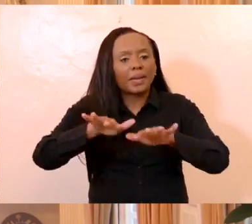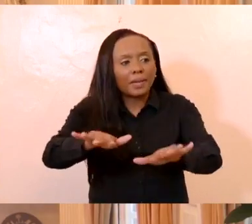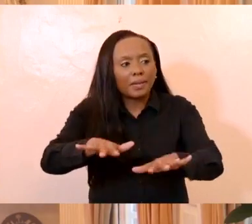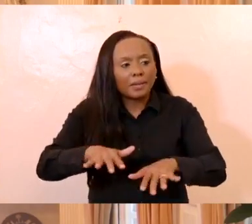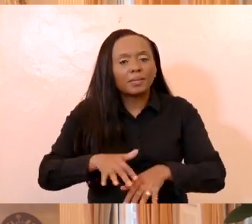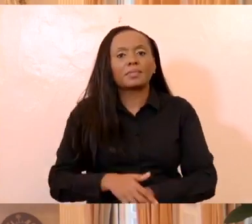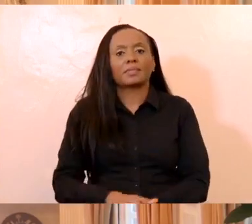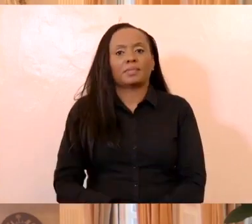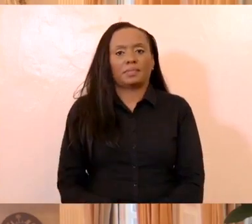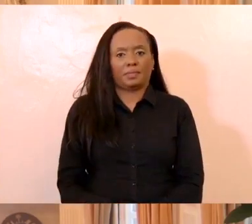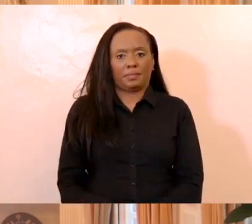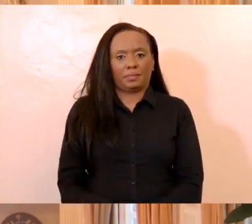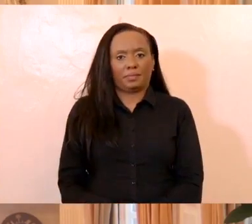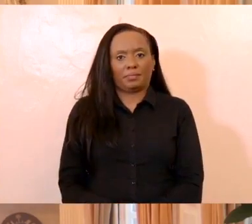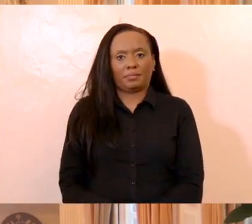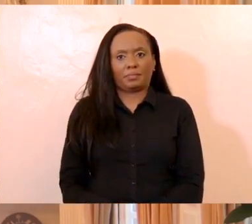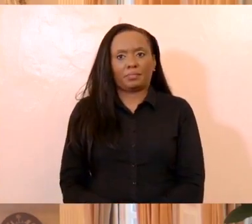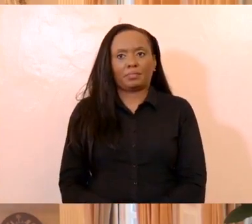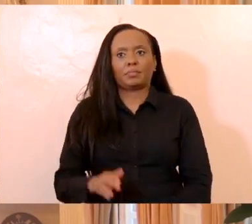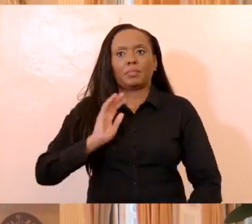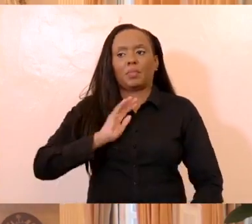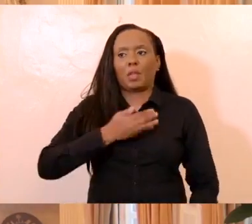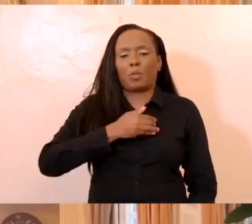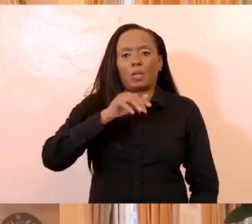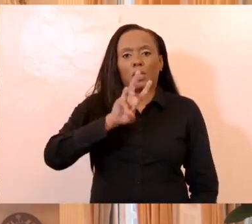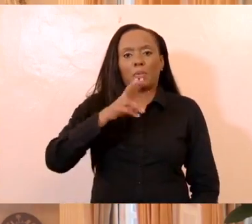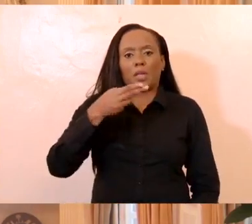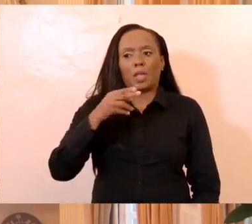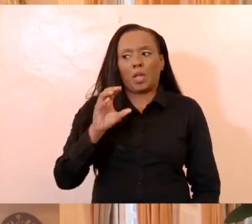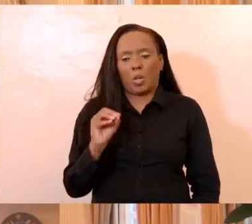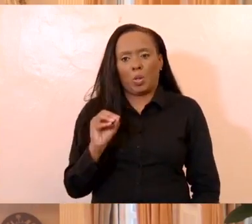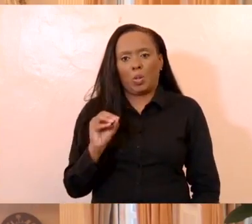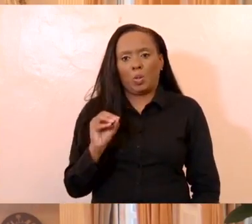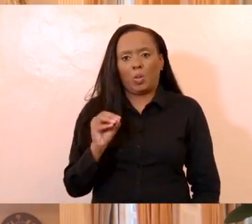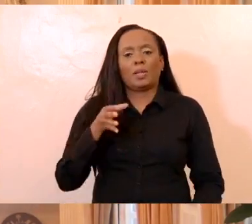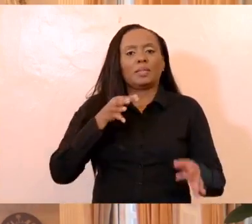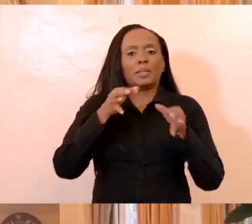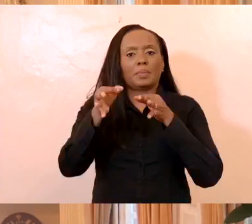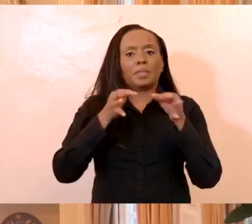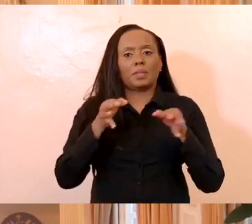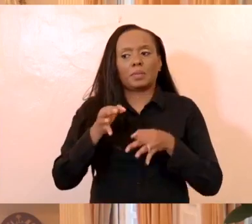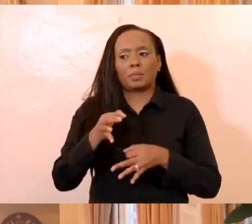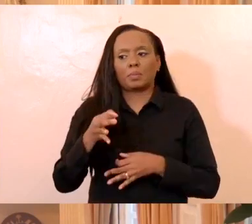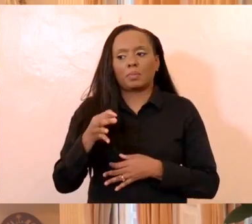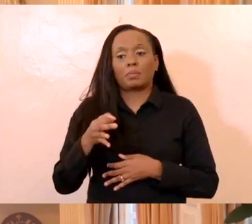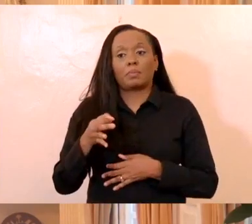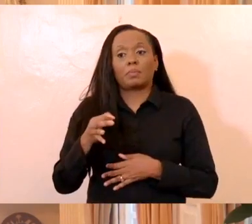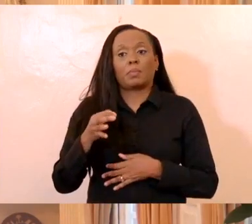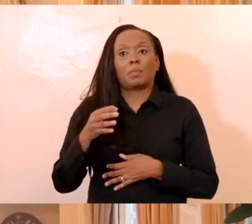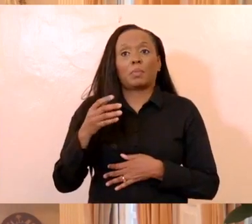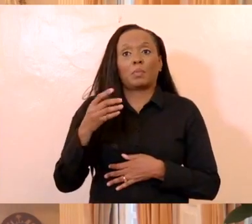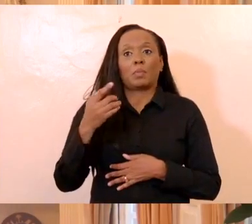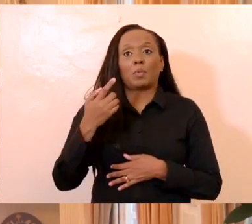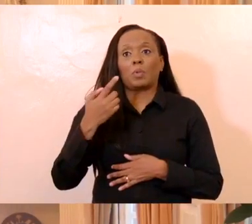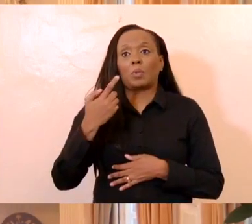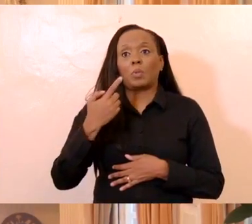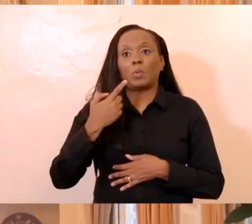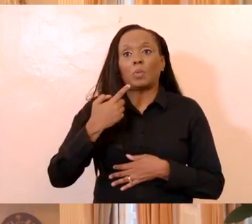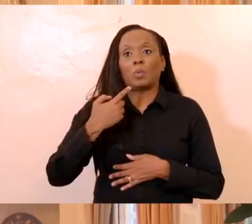spread, that we did not consider, and the public health officials did not consider at the time, that we